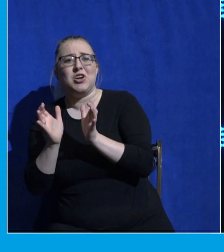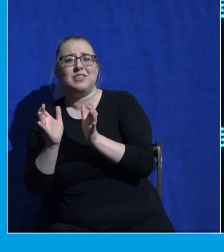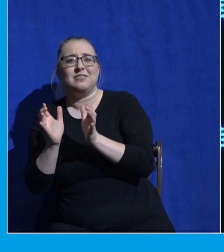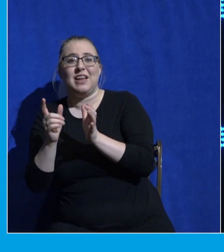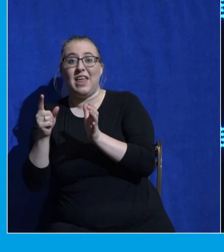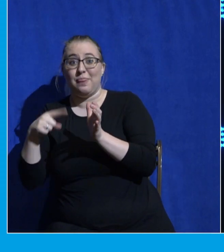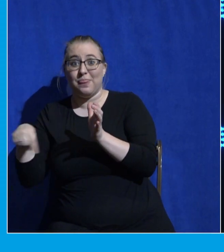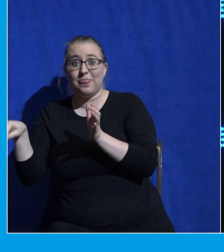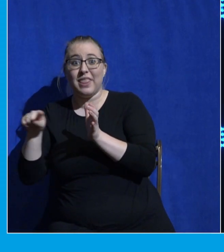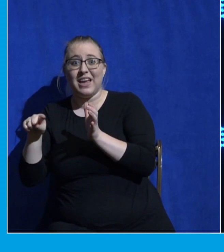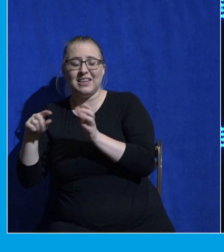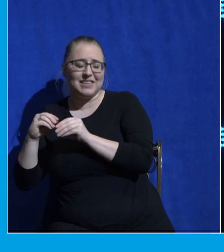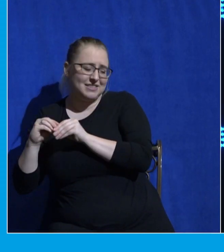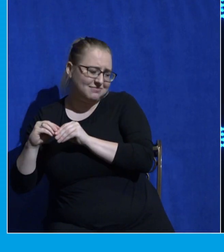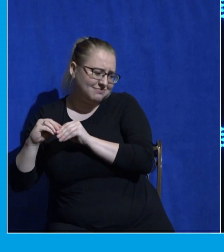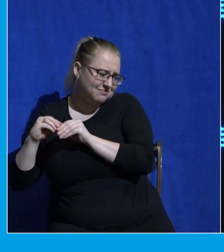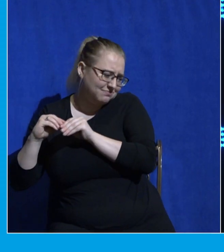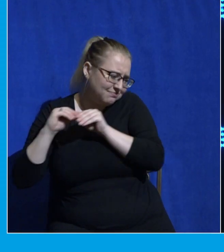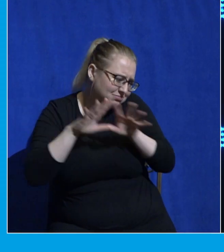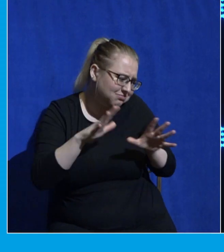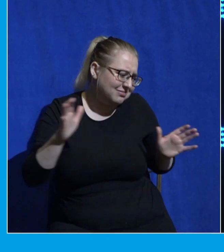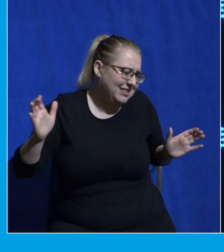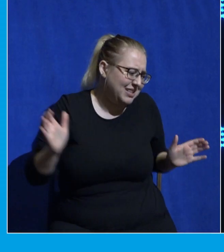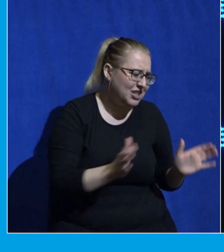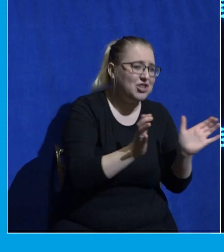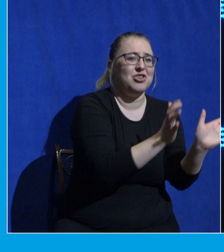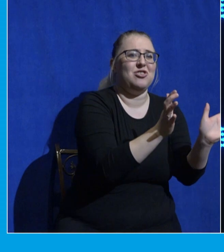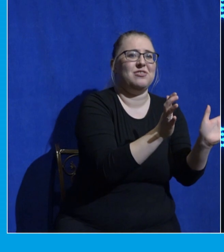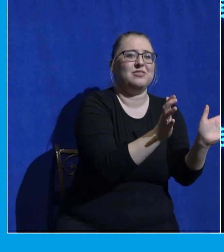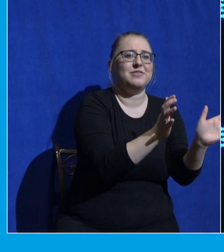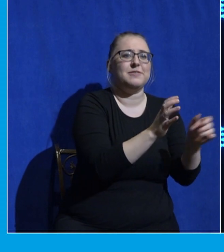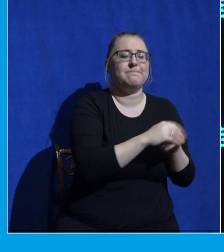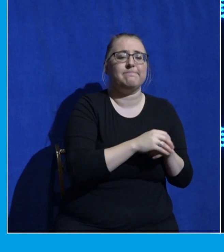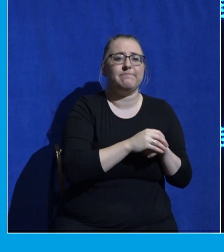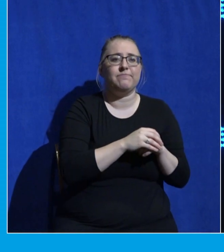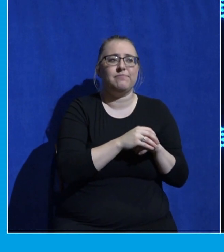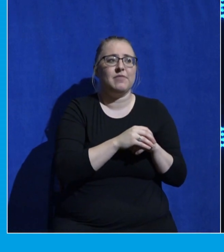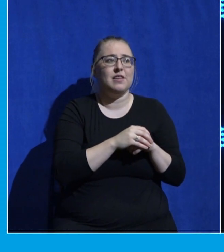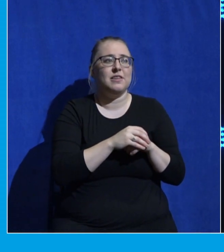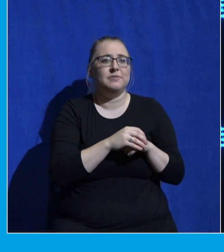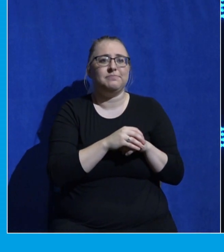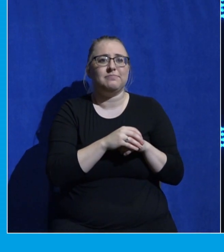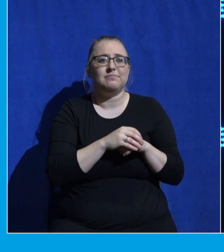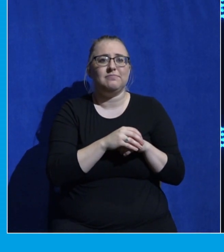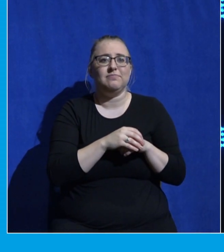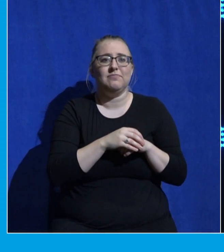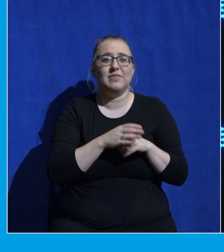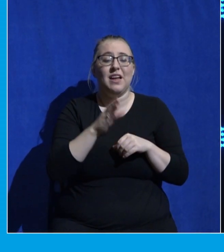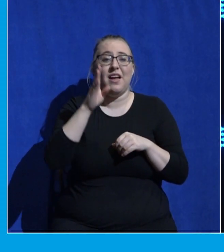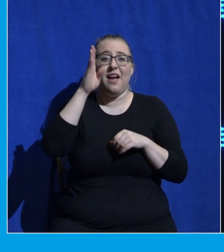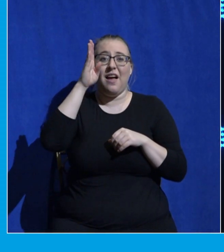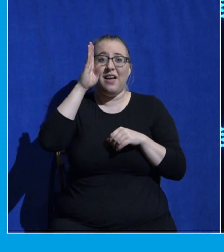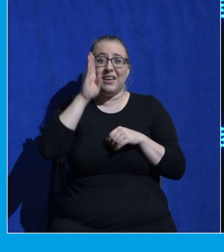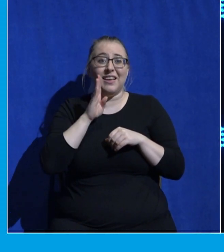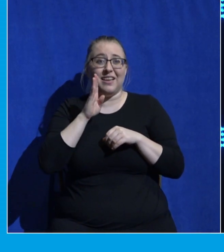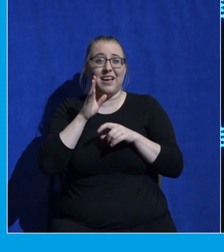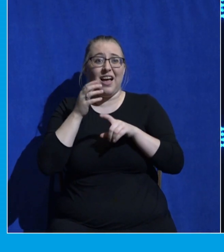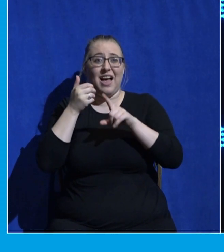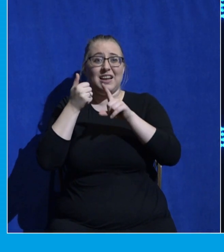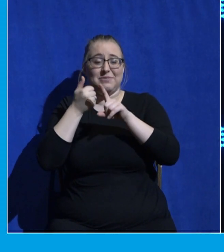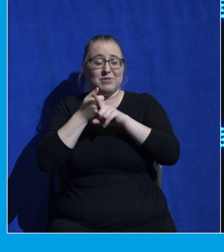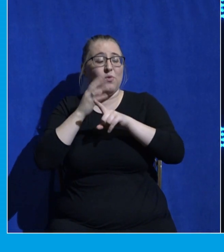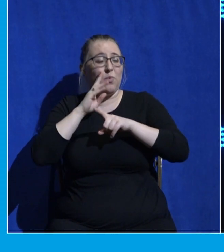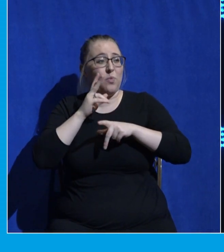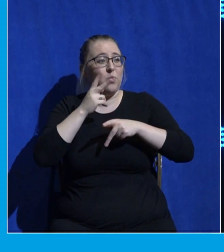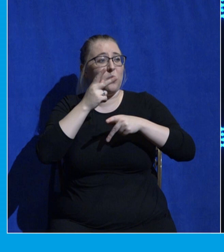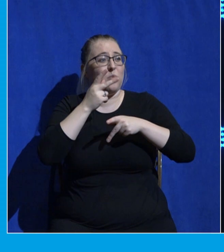to encourage the people that are weak. This is what this gathering is about, that he is a God, encouraging each other, that he is a God that will keep